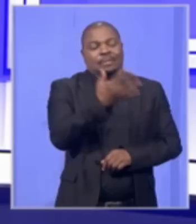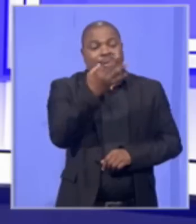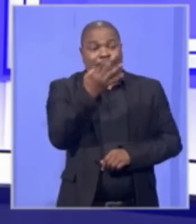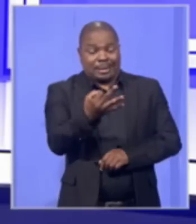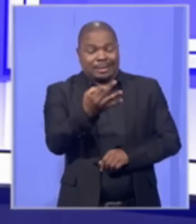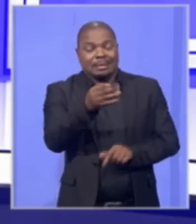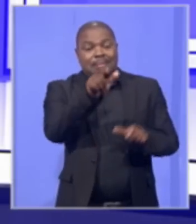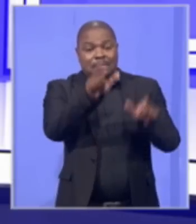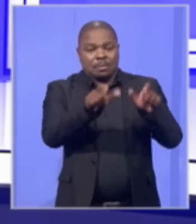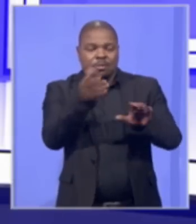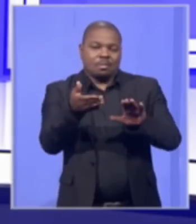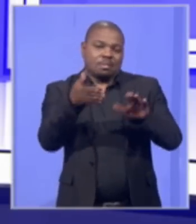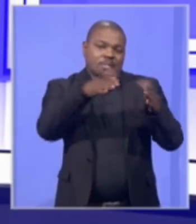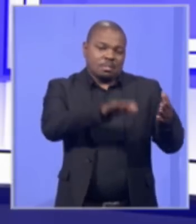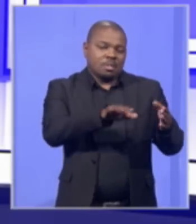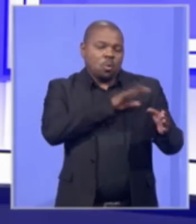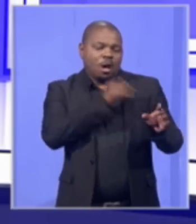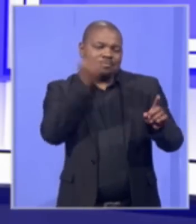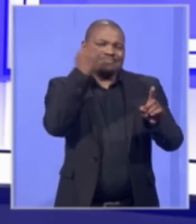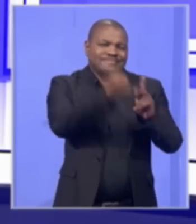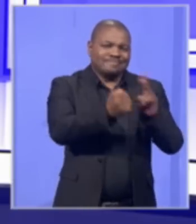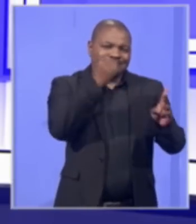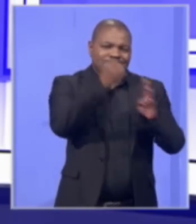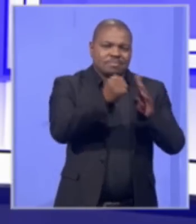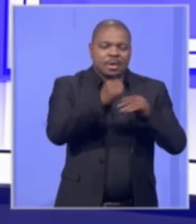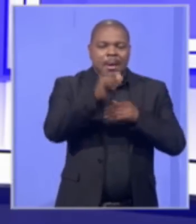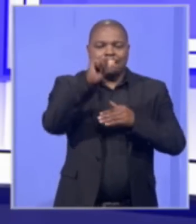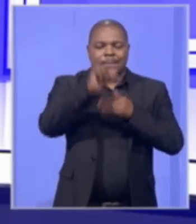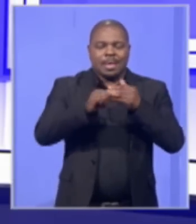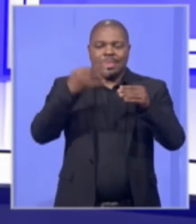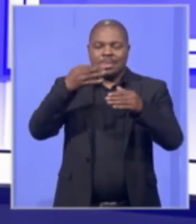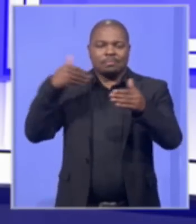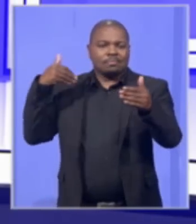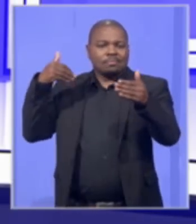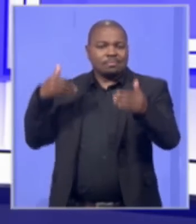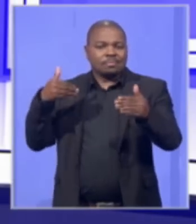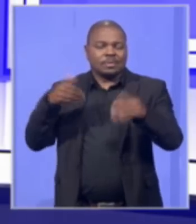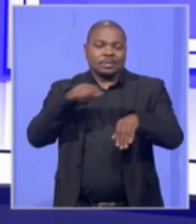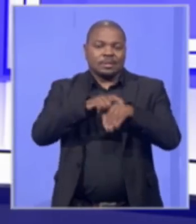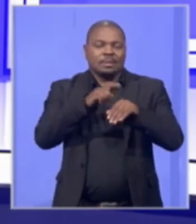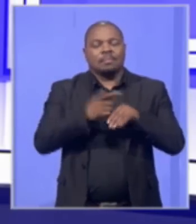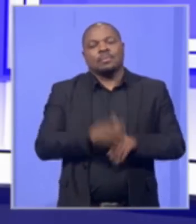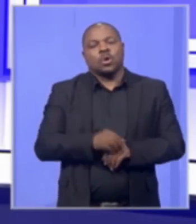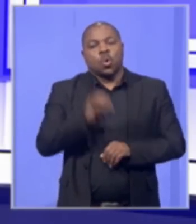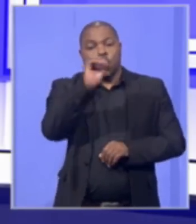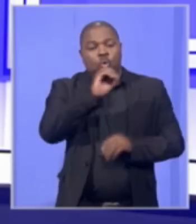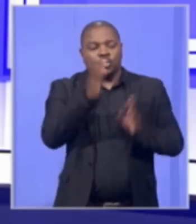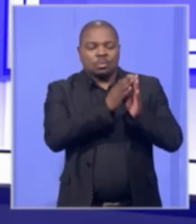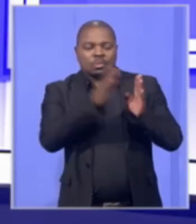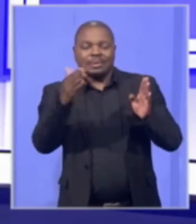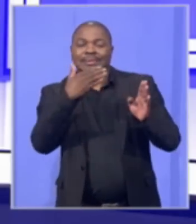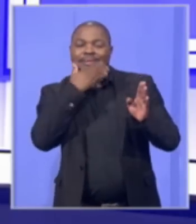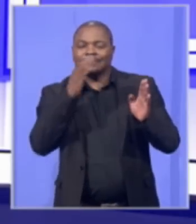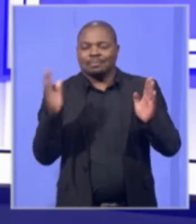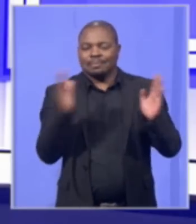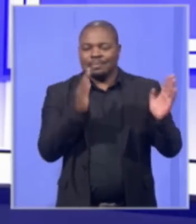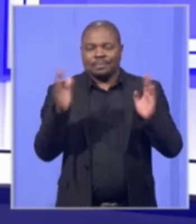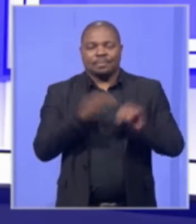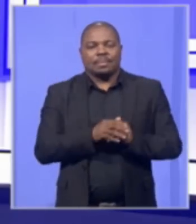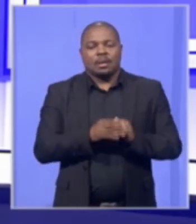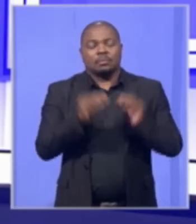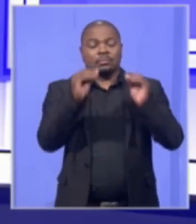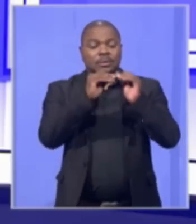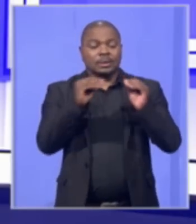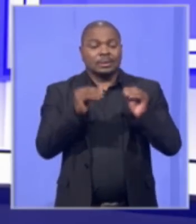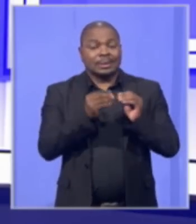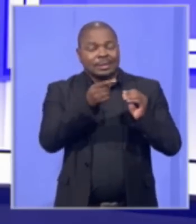353 bao ba bolailweng mo nageng mo kgweding di le 3 magareng ga Diphalane le Sedimonthole. Dipalopalo tsa dipolao